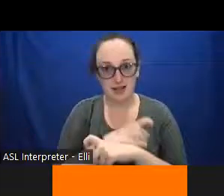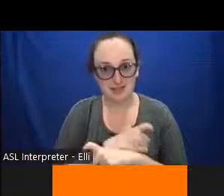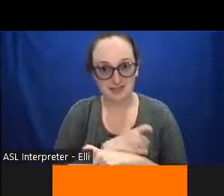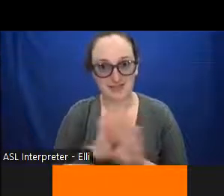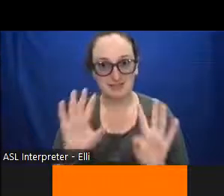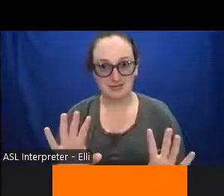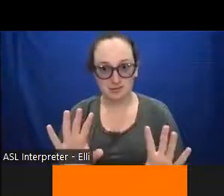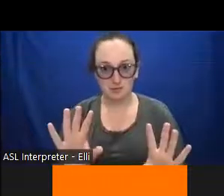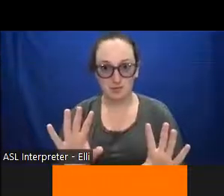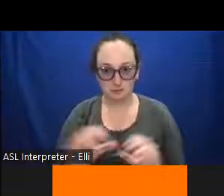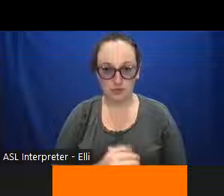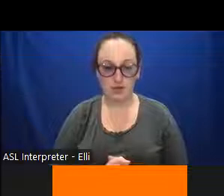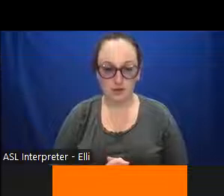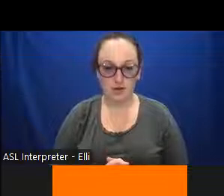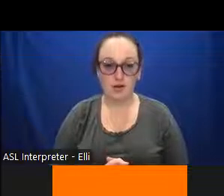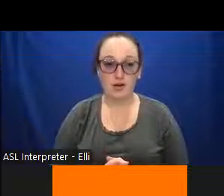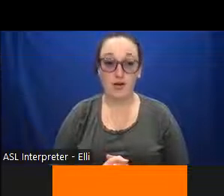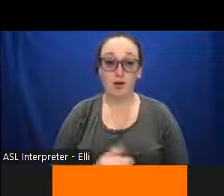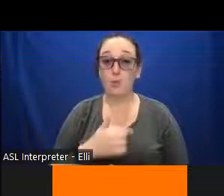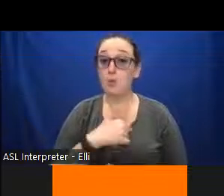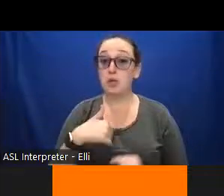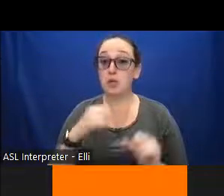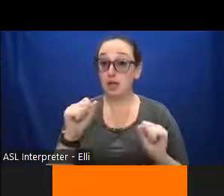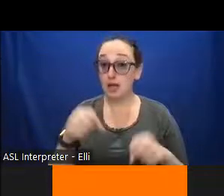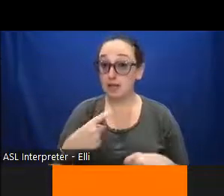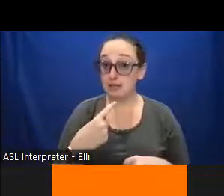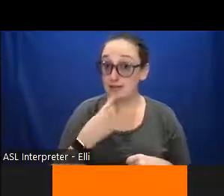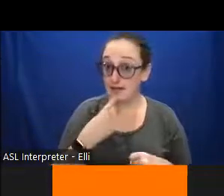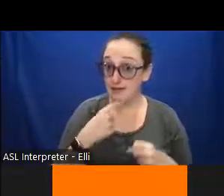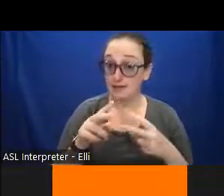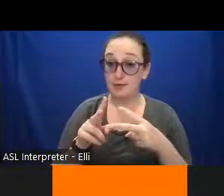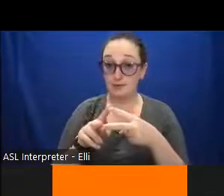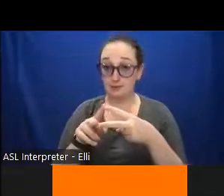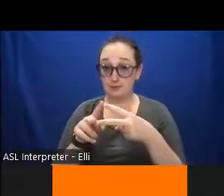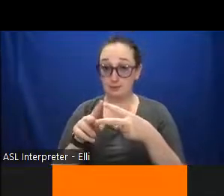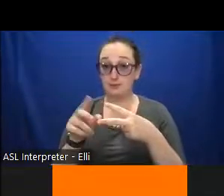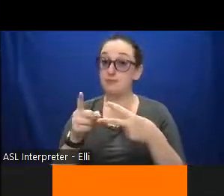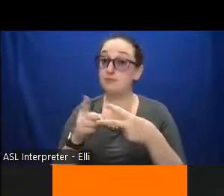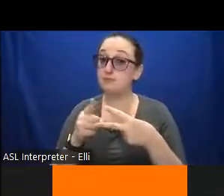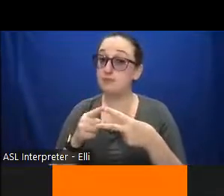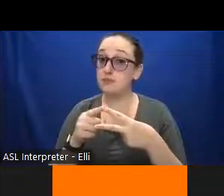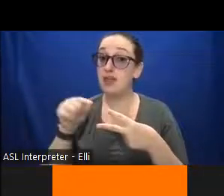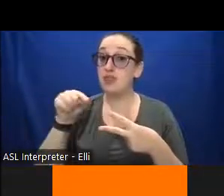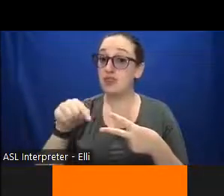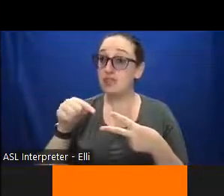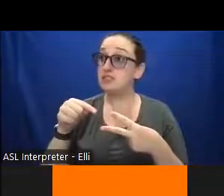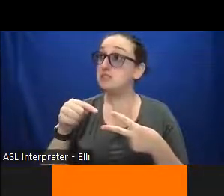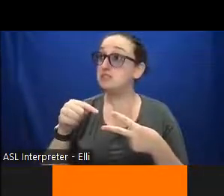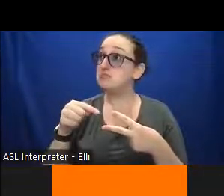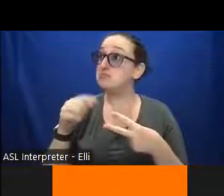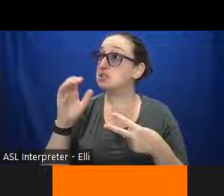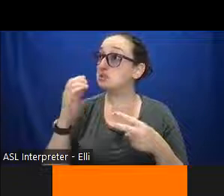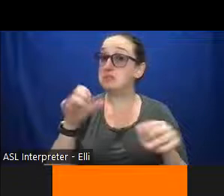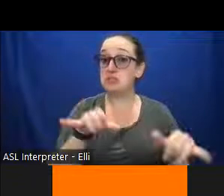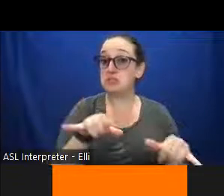do. And ultimately, we can either say one of two things. This is consistent with